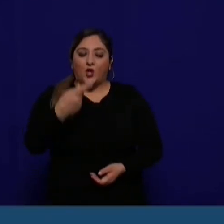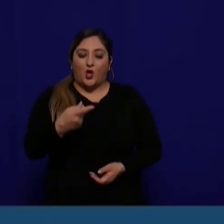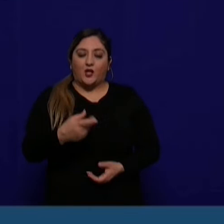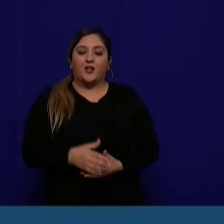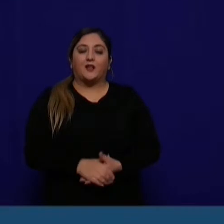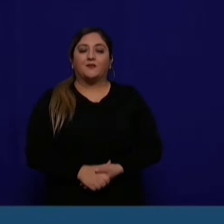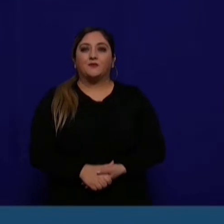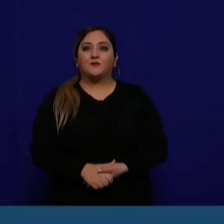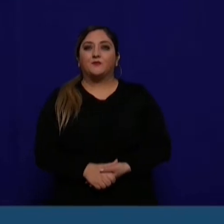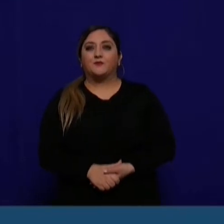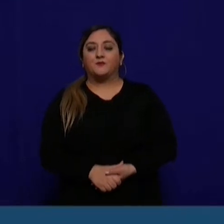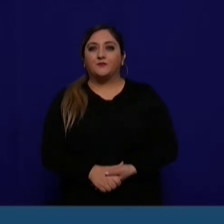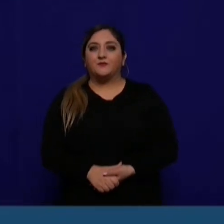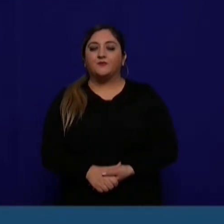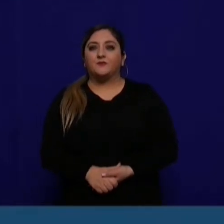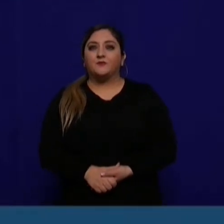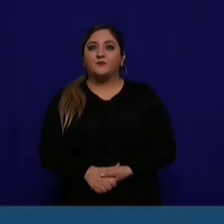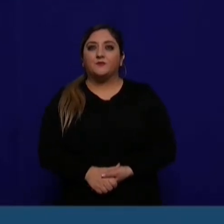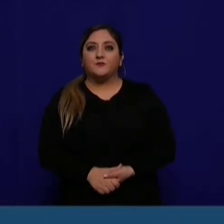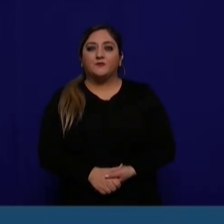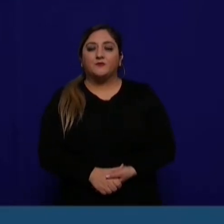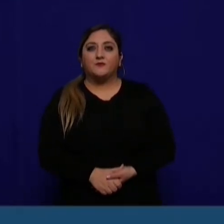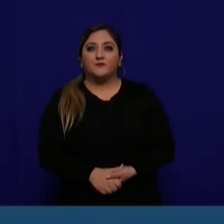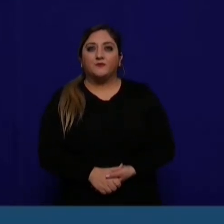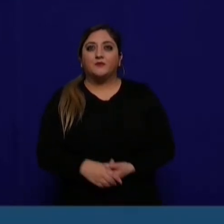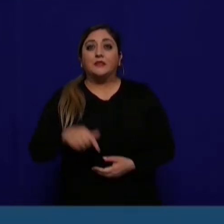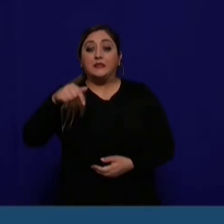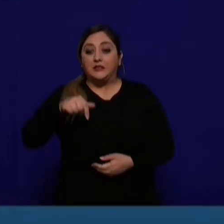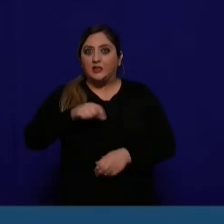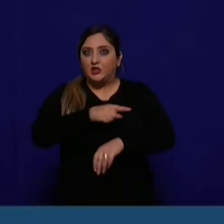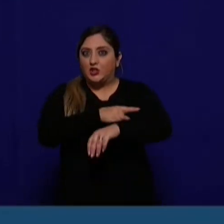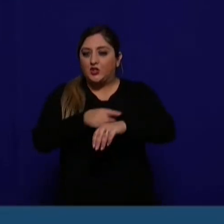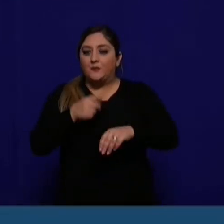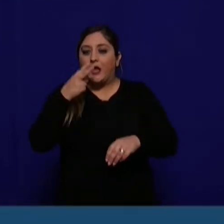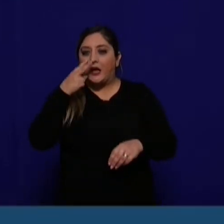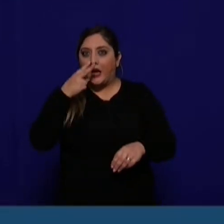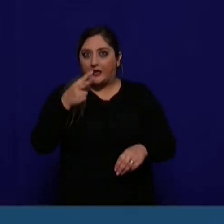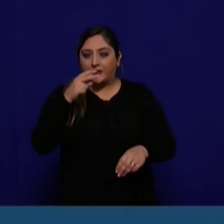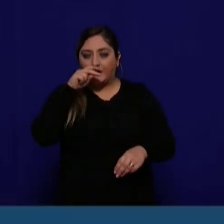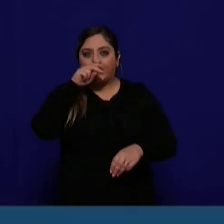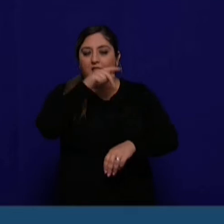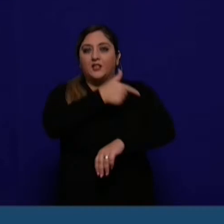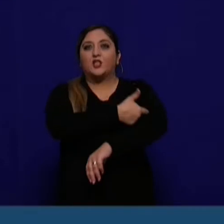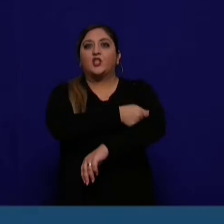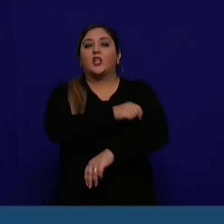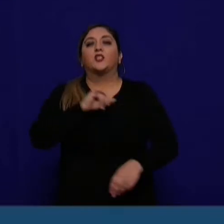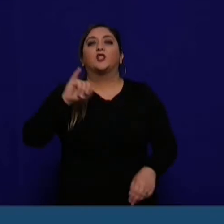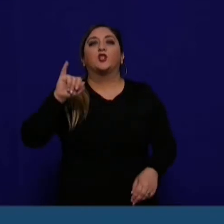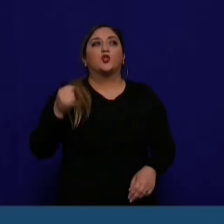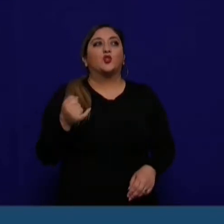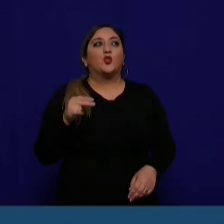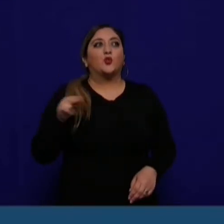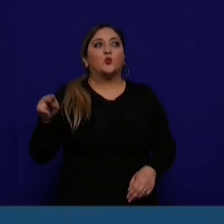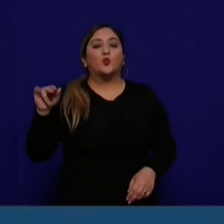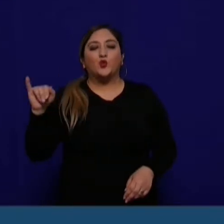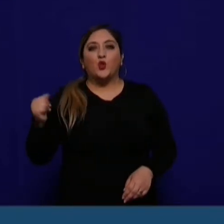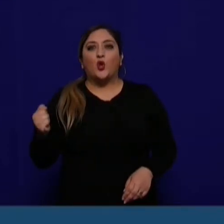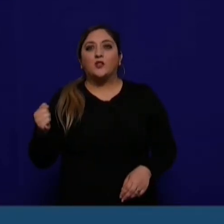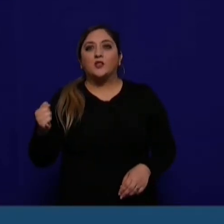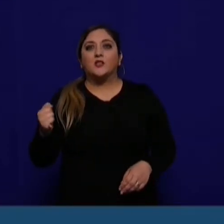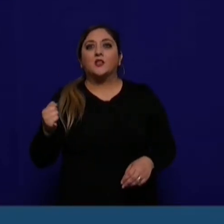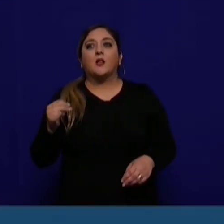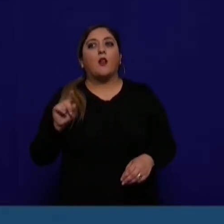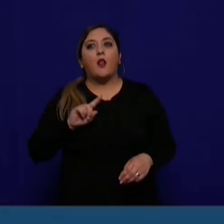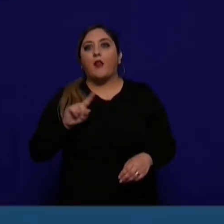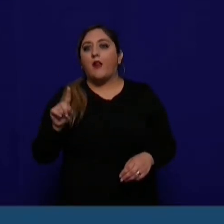hemm Portelli minn One News. Din il-ġimgħa kien irrapportat li l-vaċċin tal-Johnson & Johnson kif semmew il-kollegi qabli mhux se jkun qed